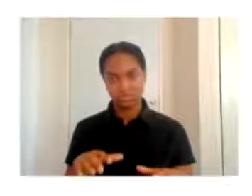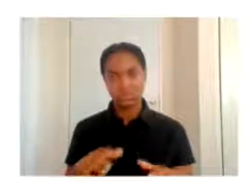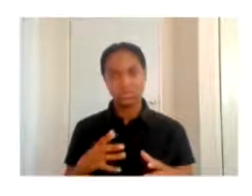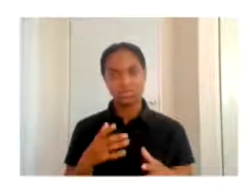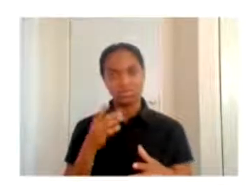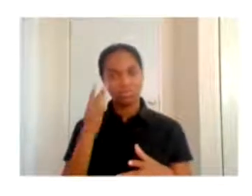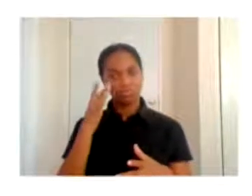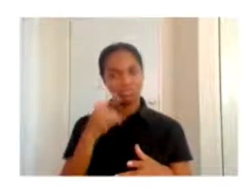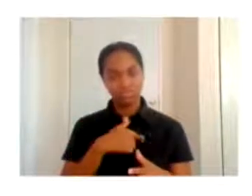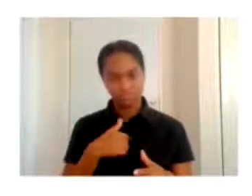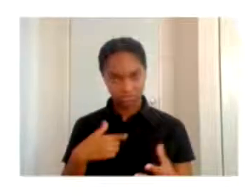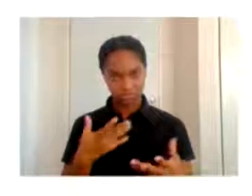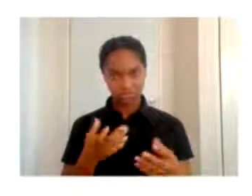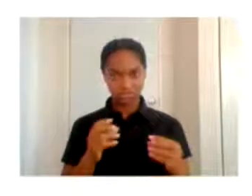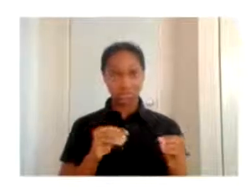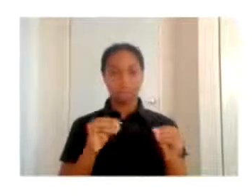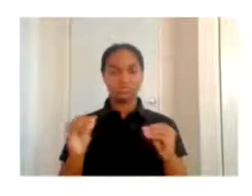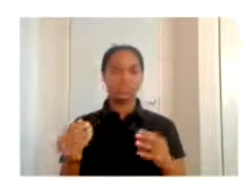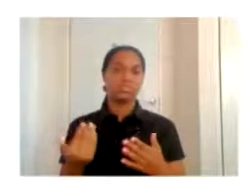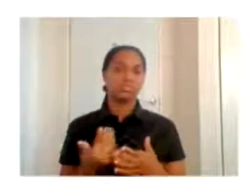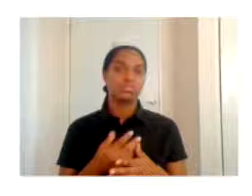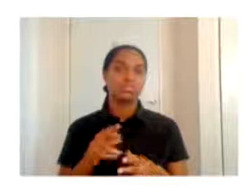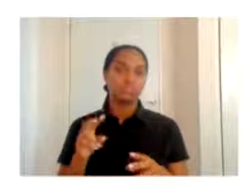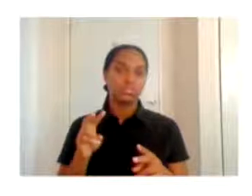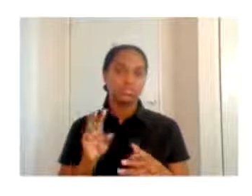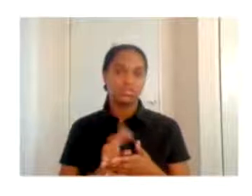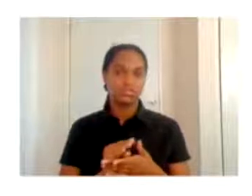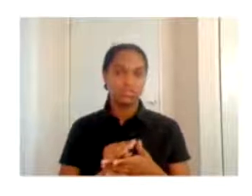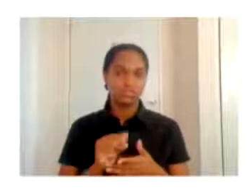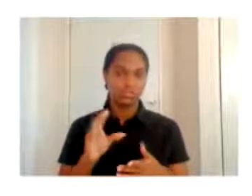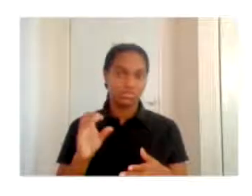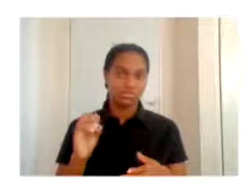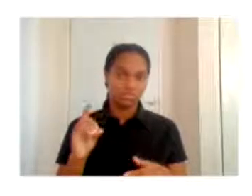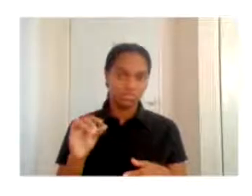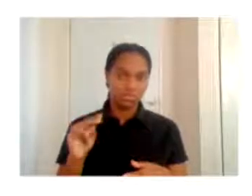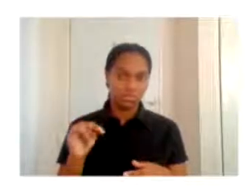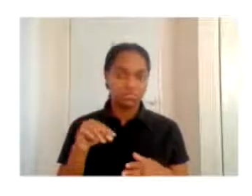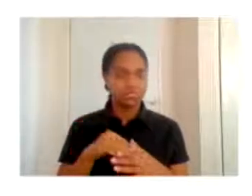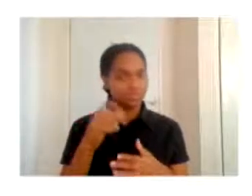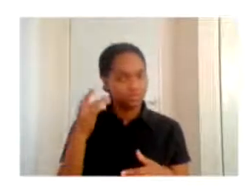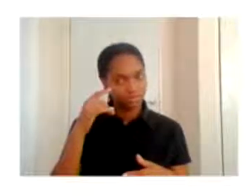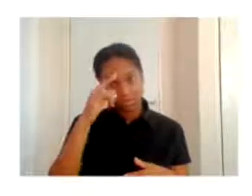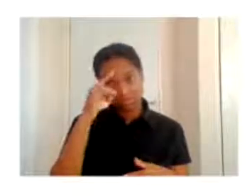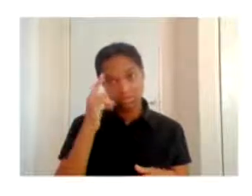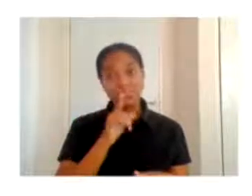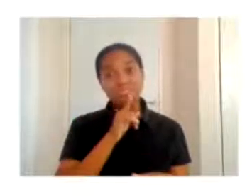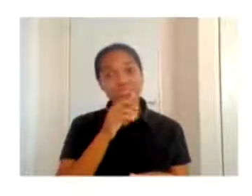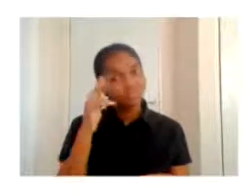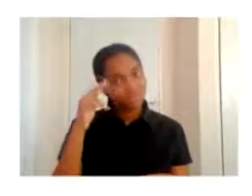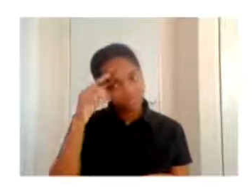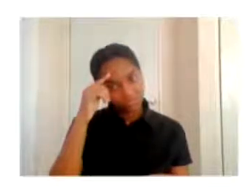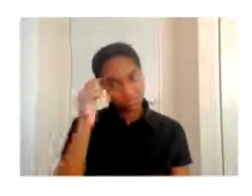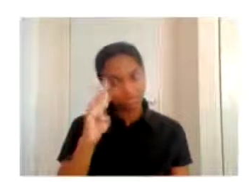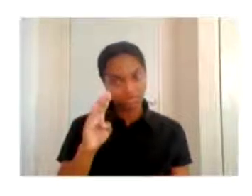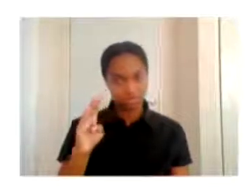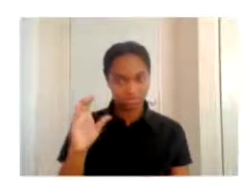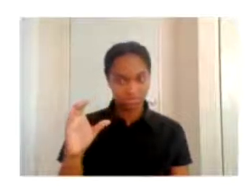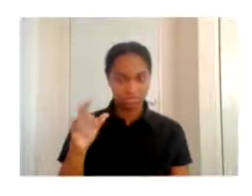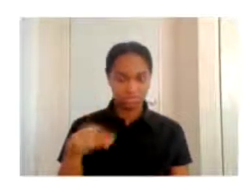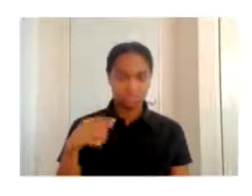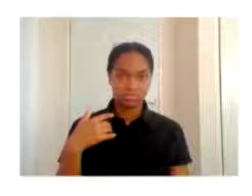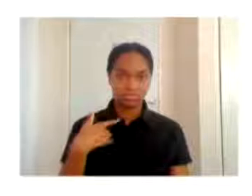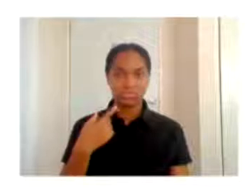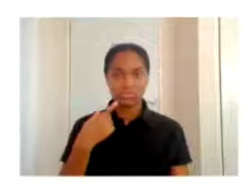to put a new video codec in? And the real reason is because VVC has